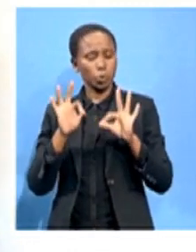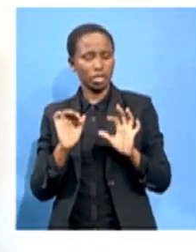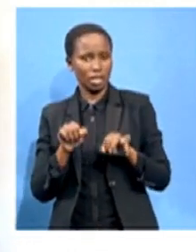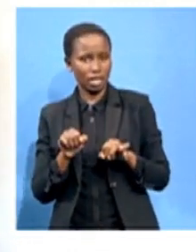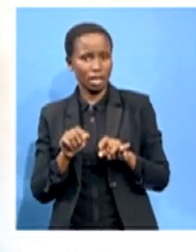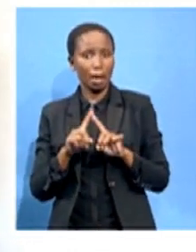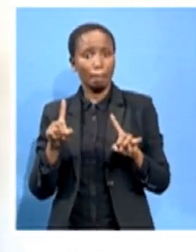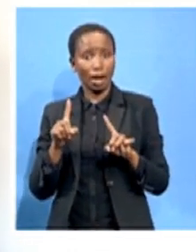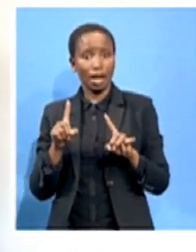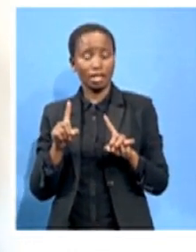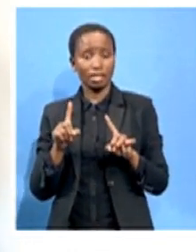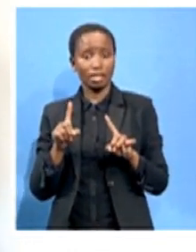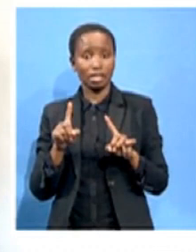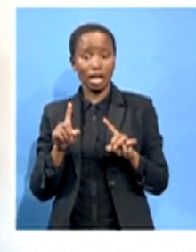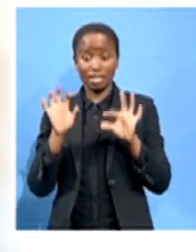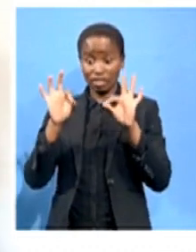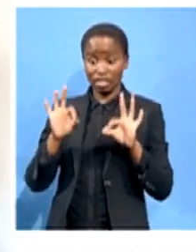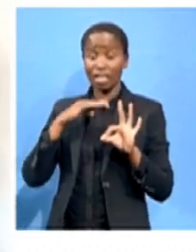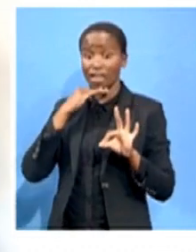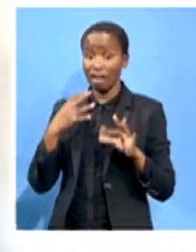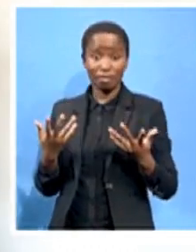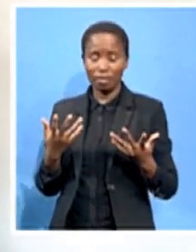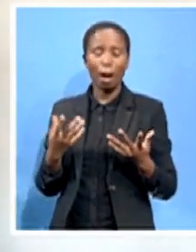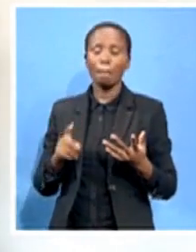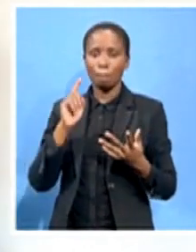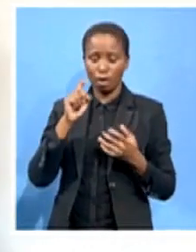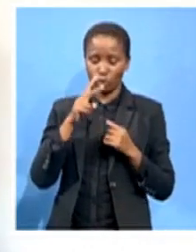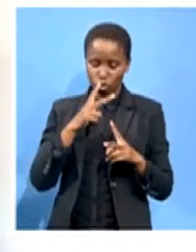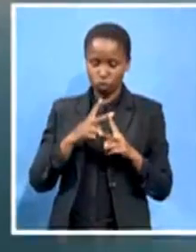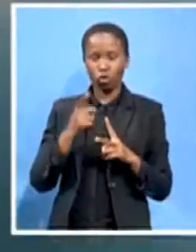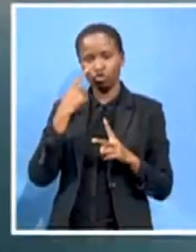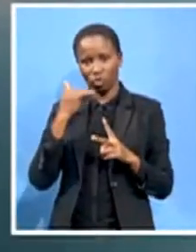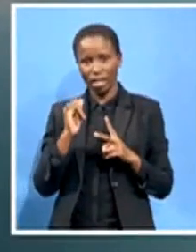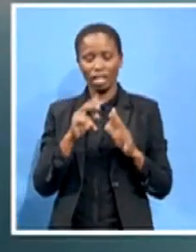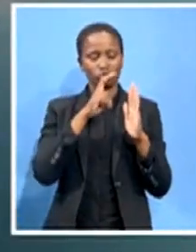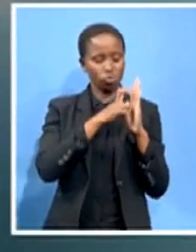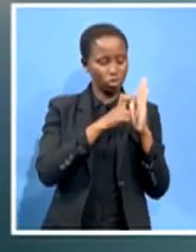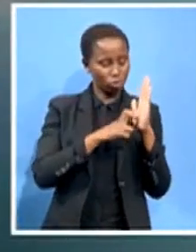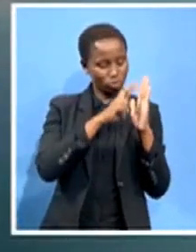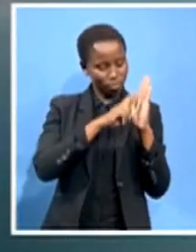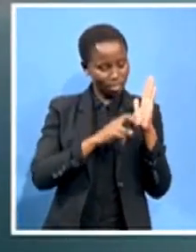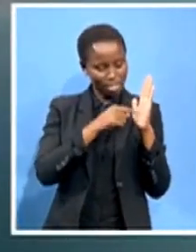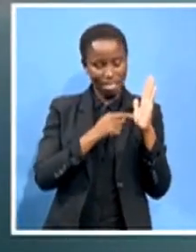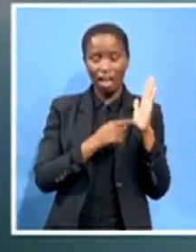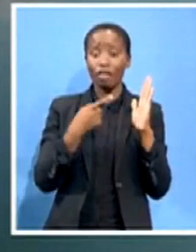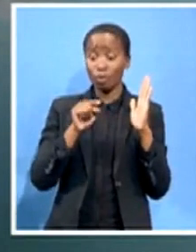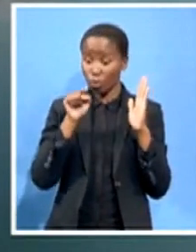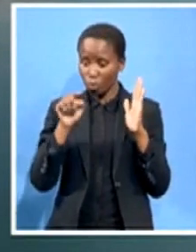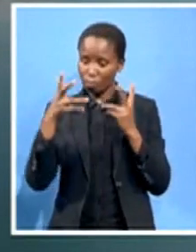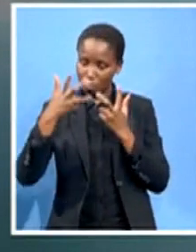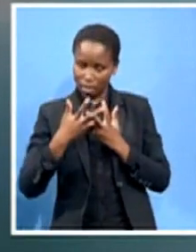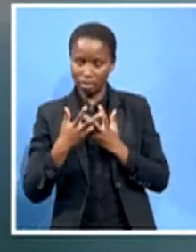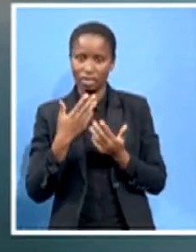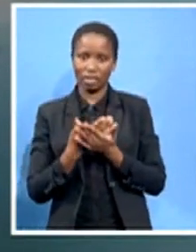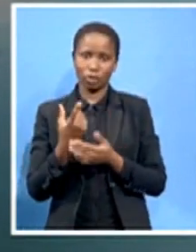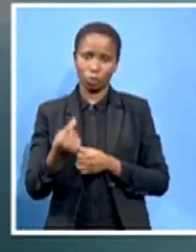be taking a look at the regulation for that particular infrastructure. Currently, Africa accounts for just